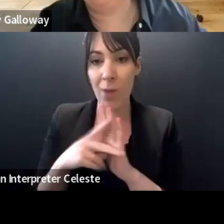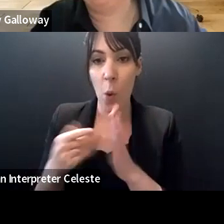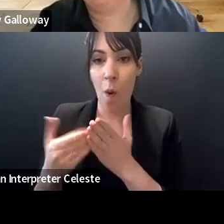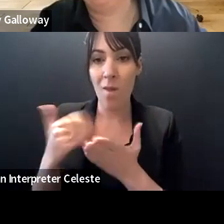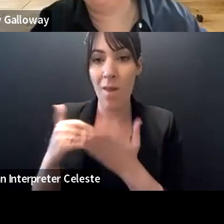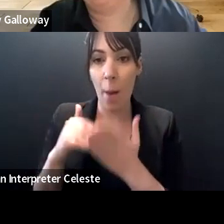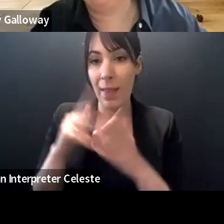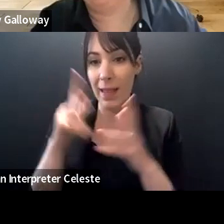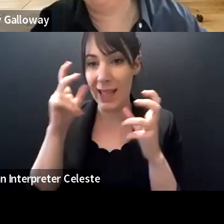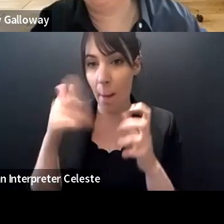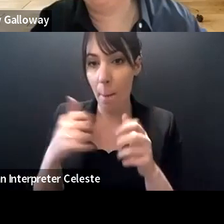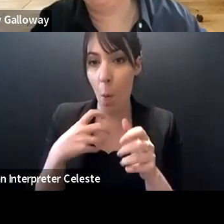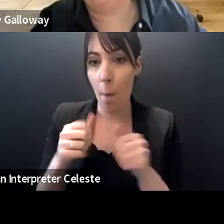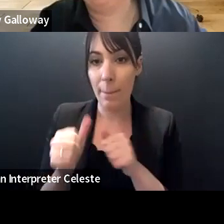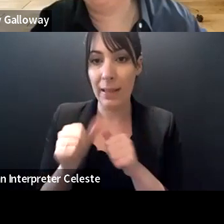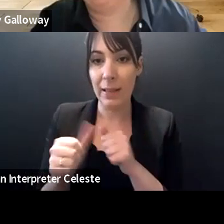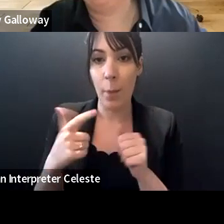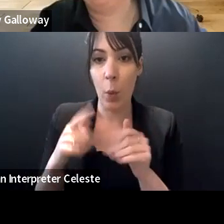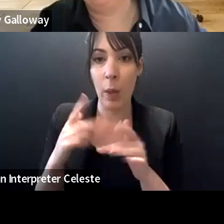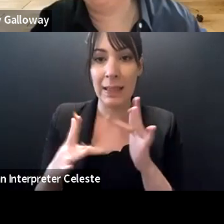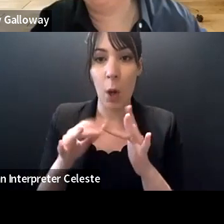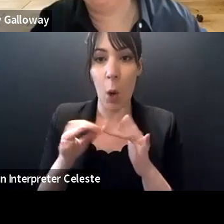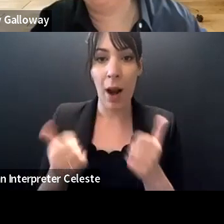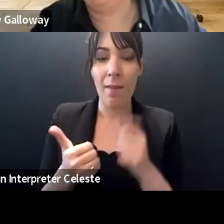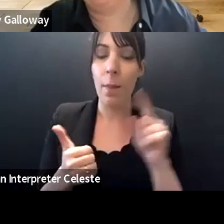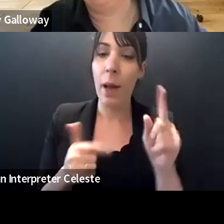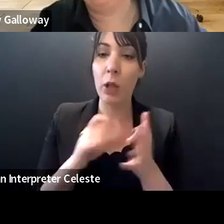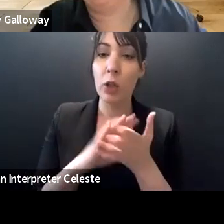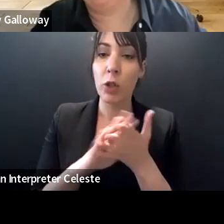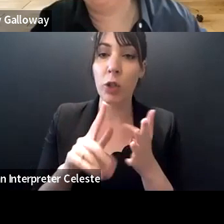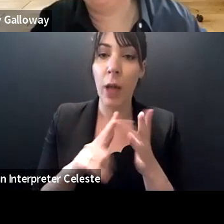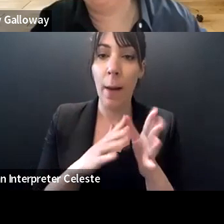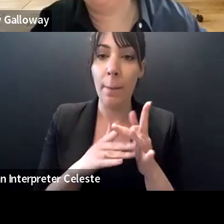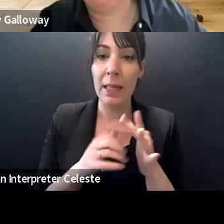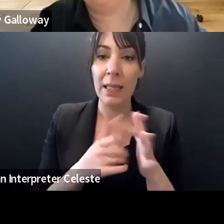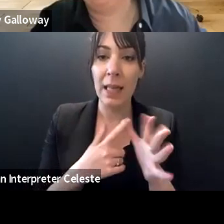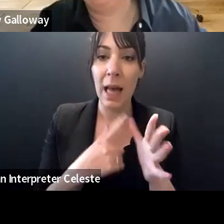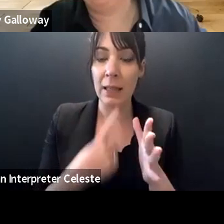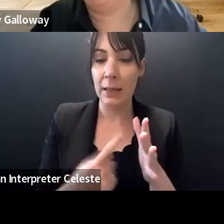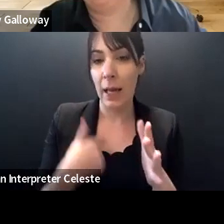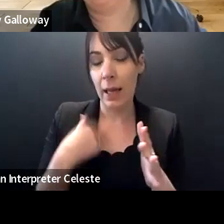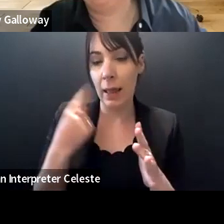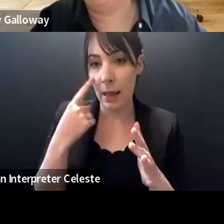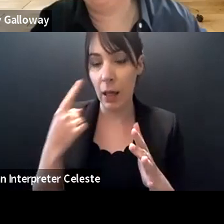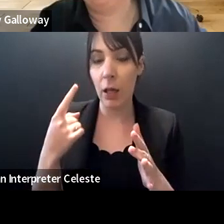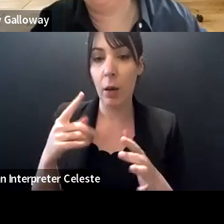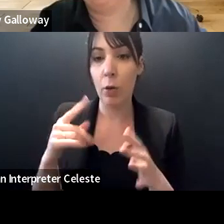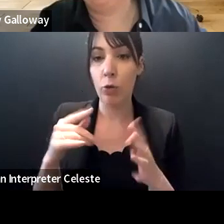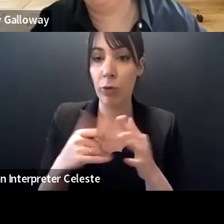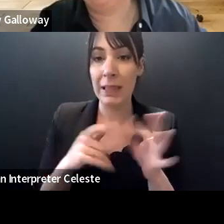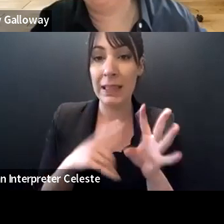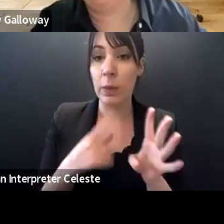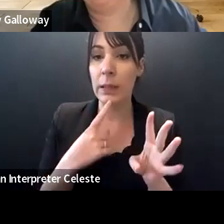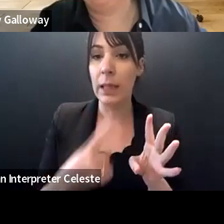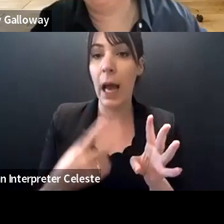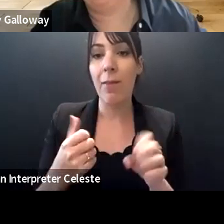good point, Darlene. Thank you. But the points that were raised there by Tracy are making sure we get consistency and